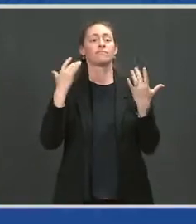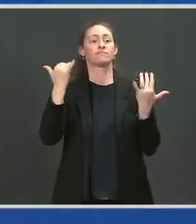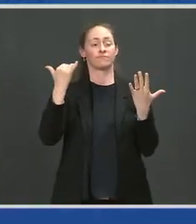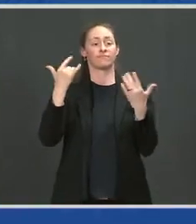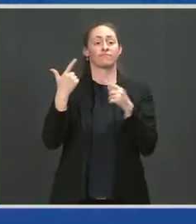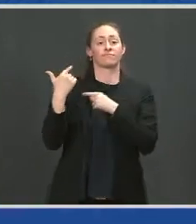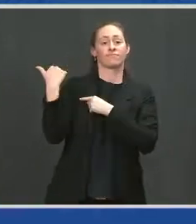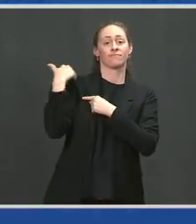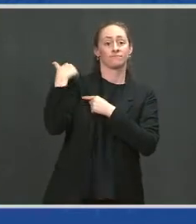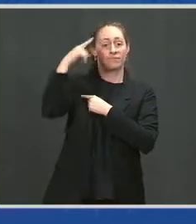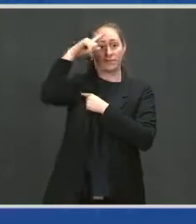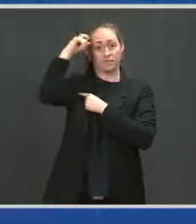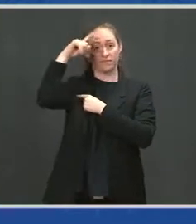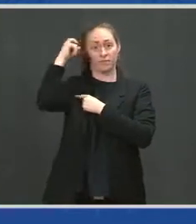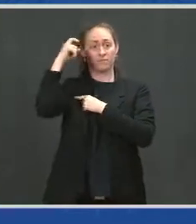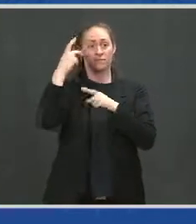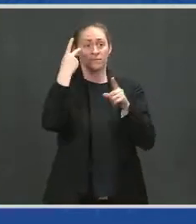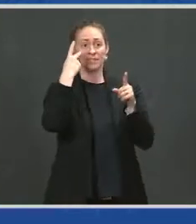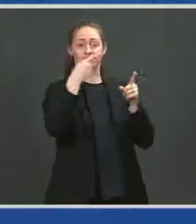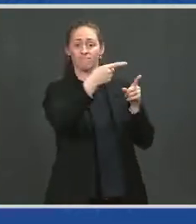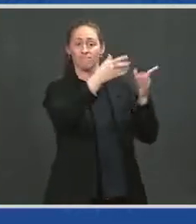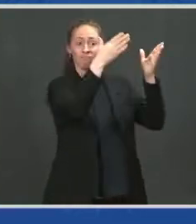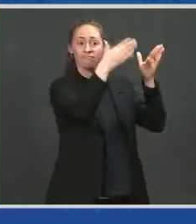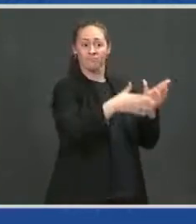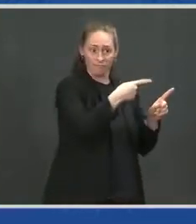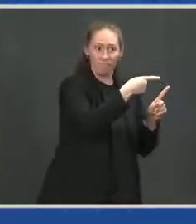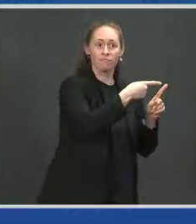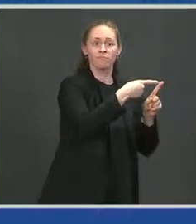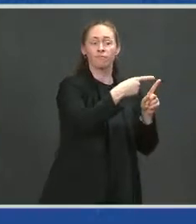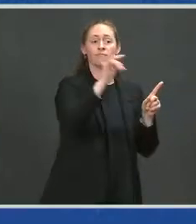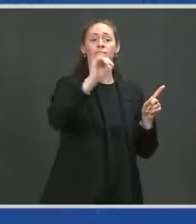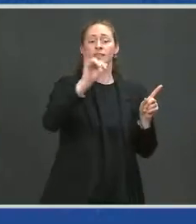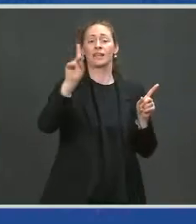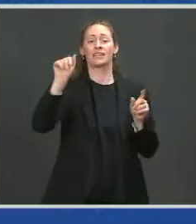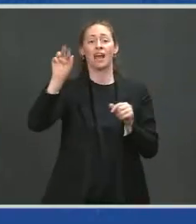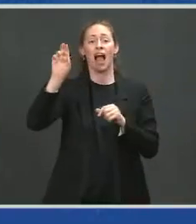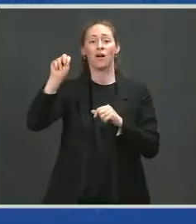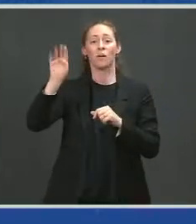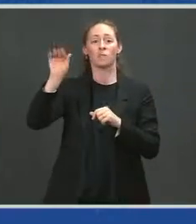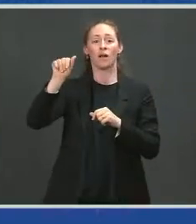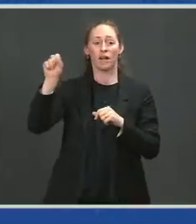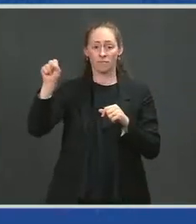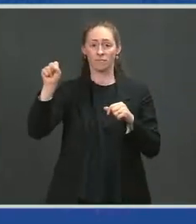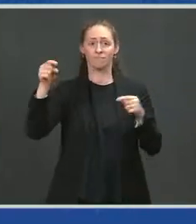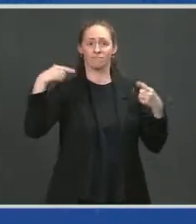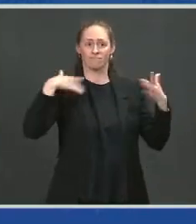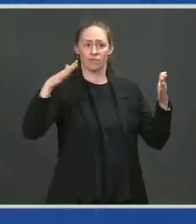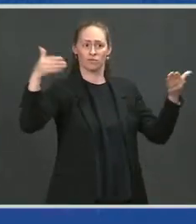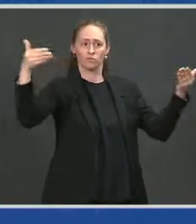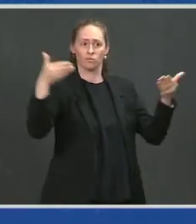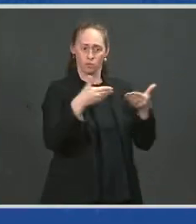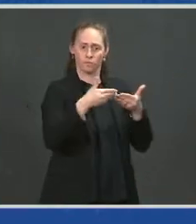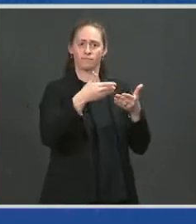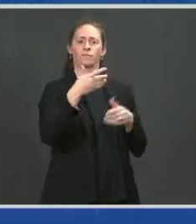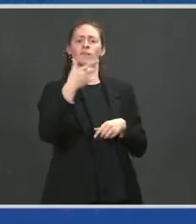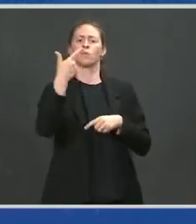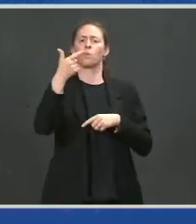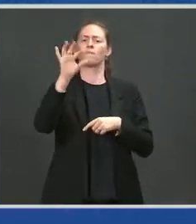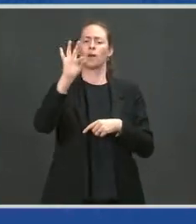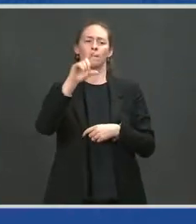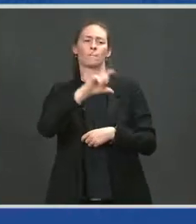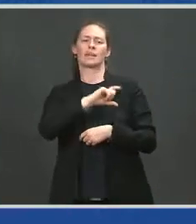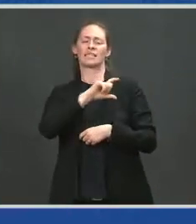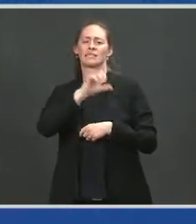Representative Karen Bass, I introduced the George Floyd Justice and Policing Act. This bill would hold law